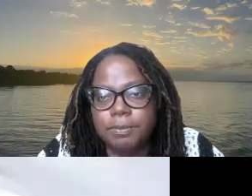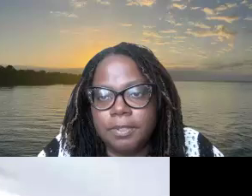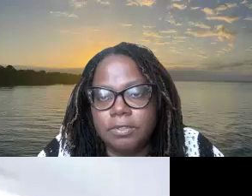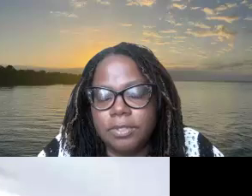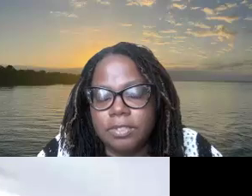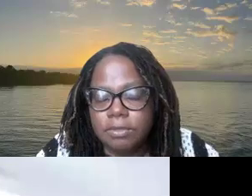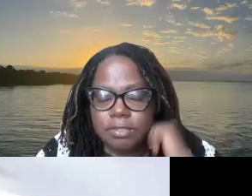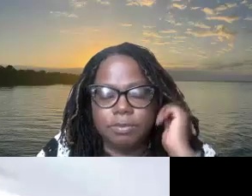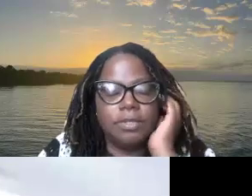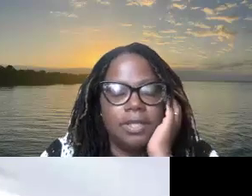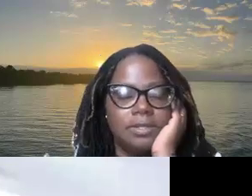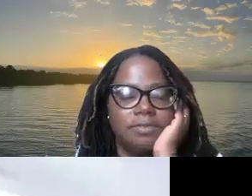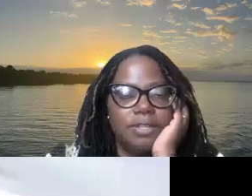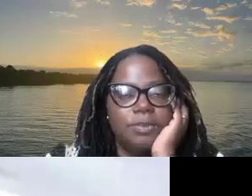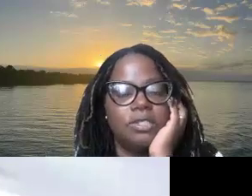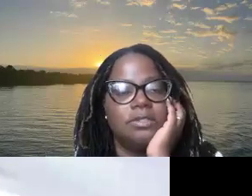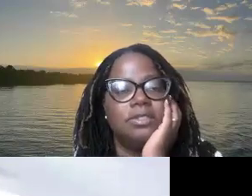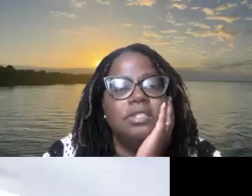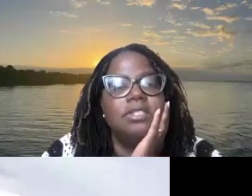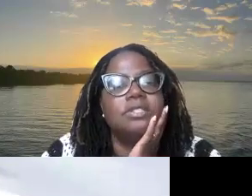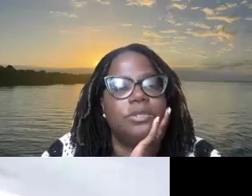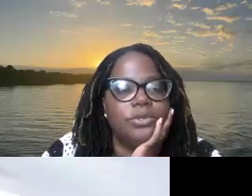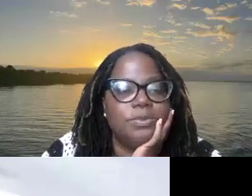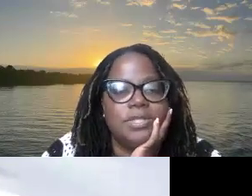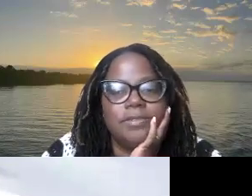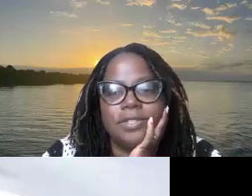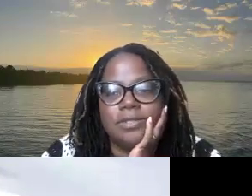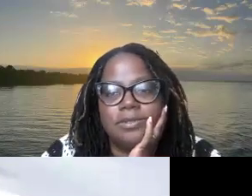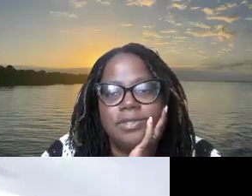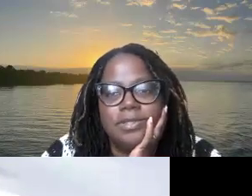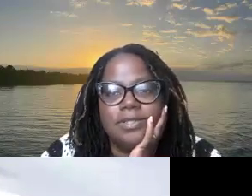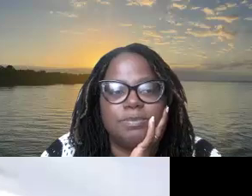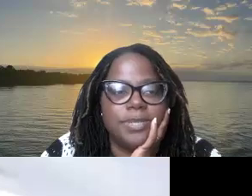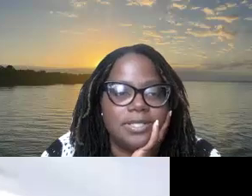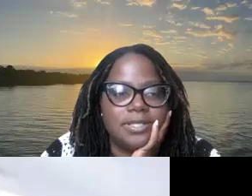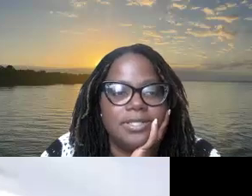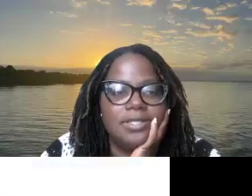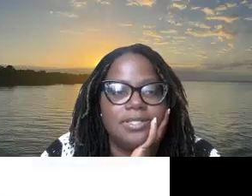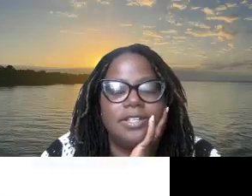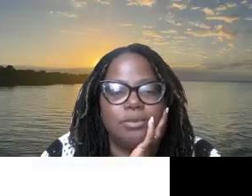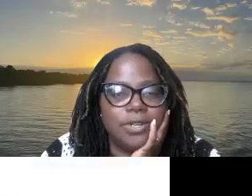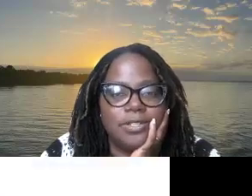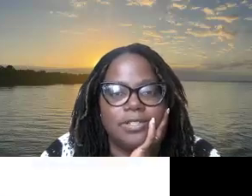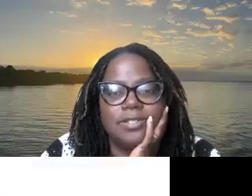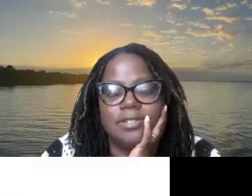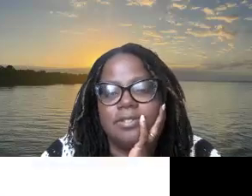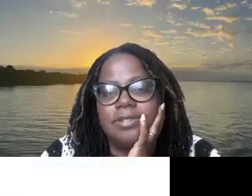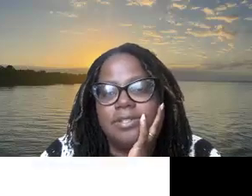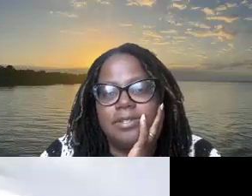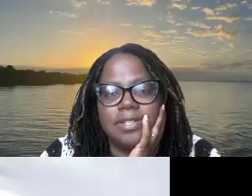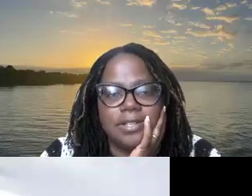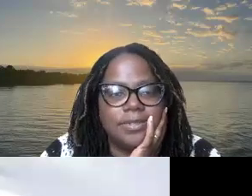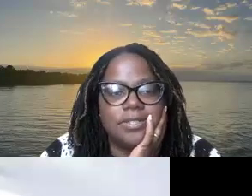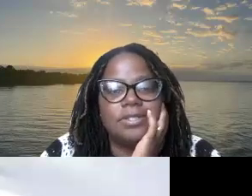We opened up a transition supportive housing family shelter that's culture specific. So the spices and the hair products and